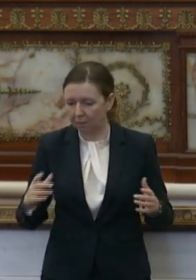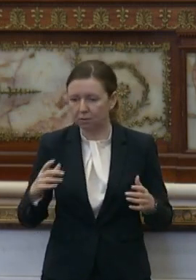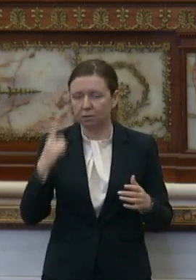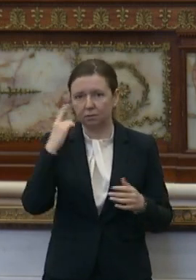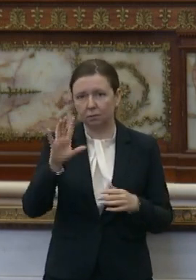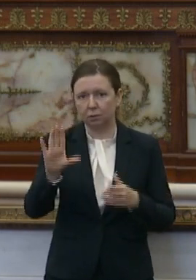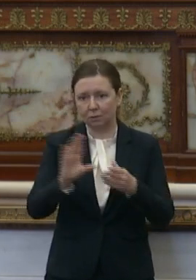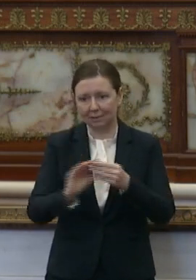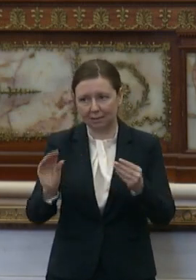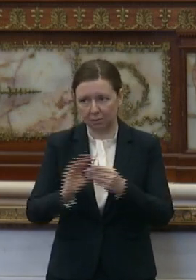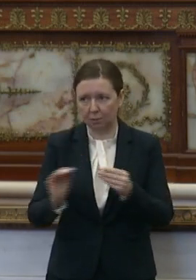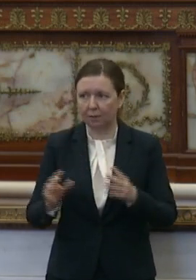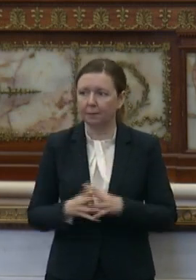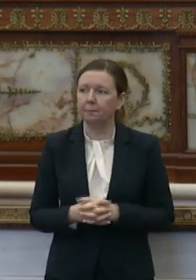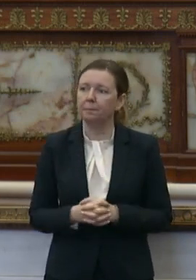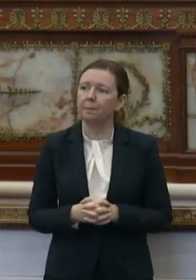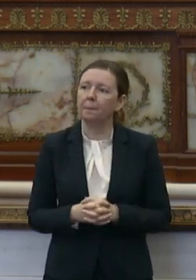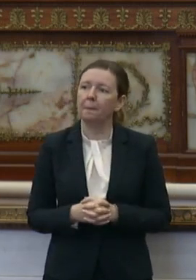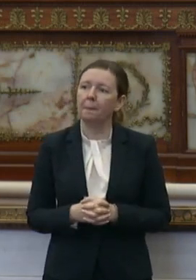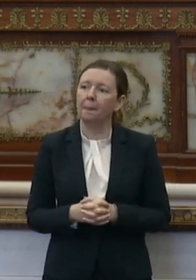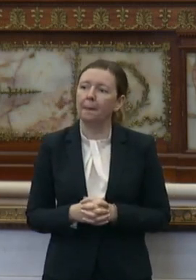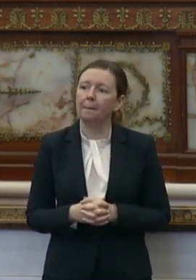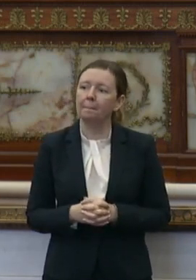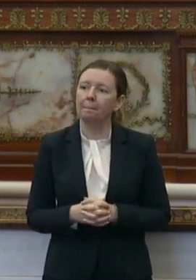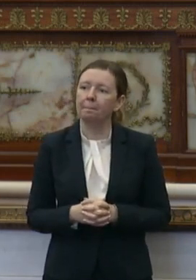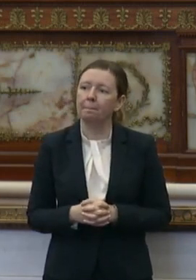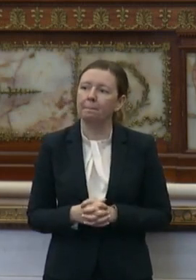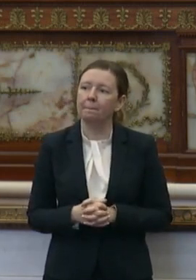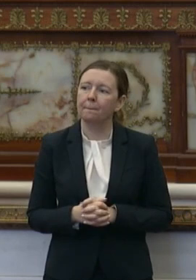your testimony.